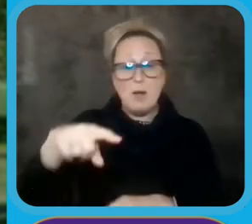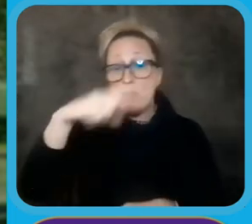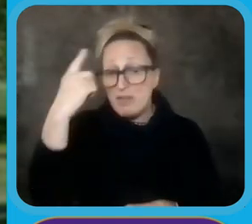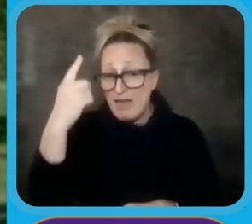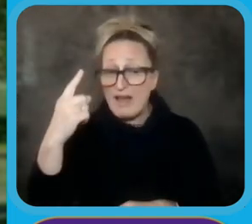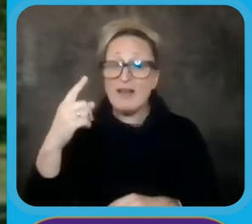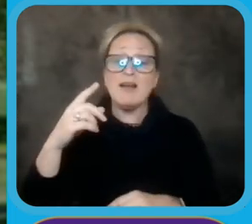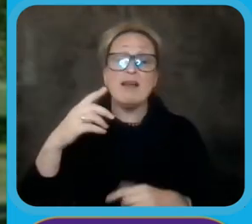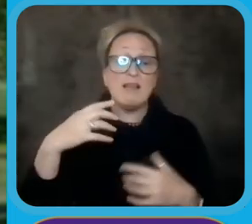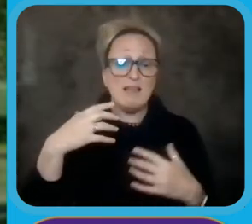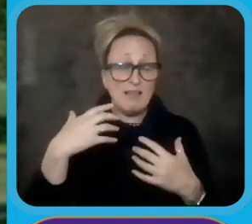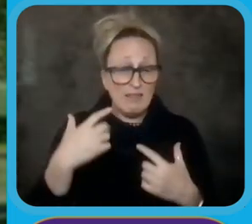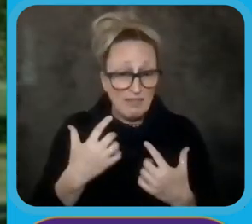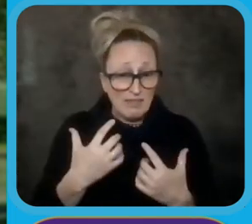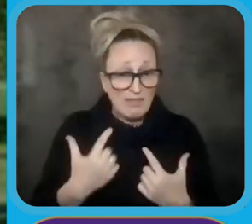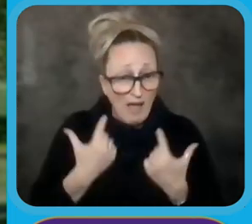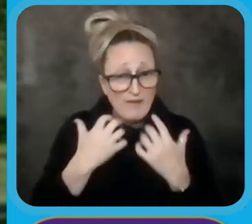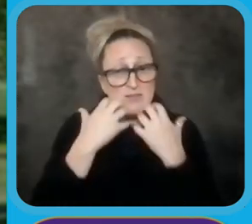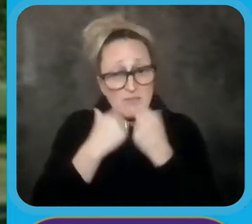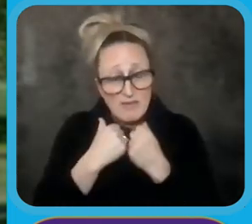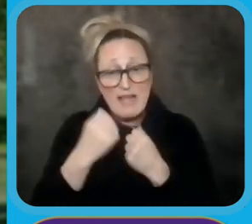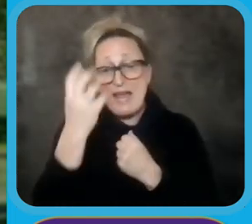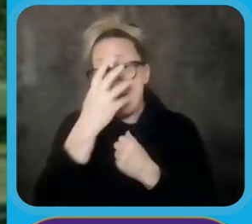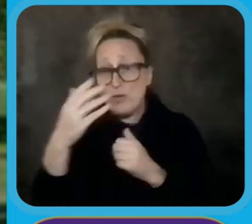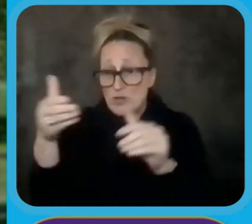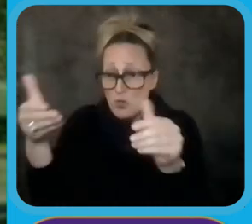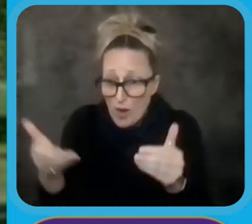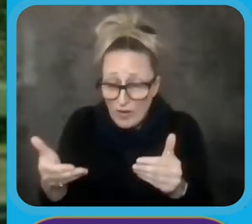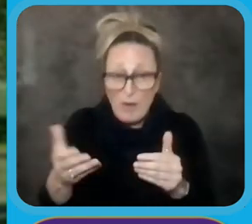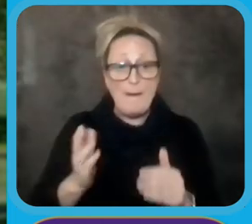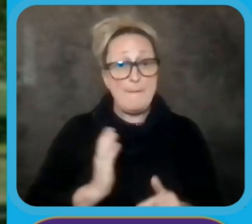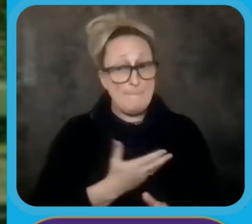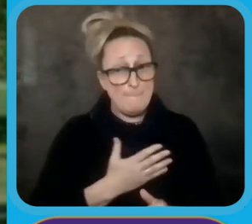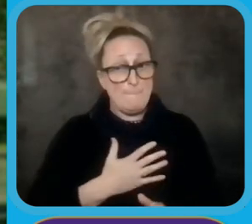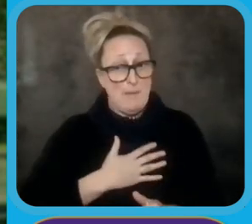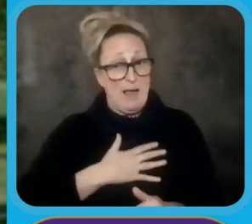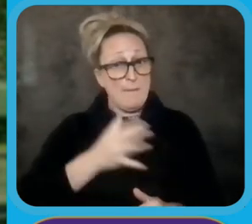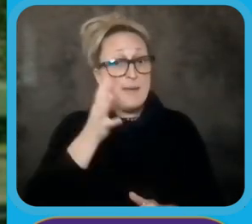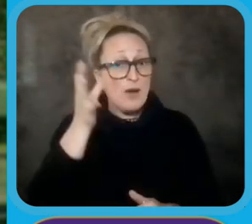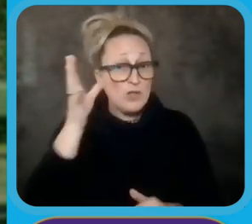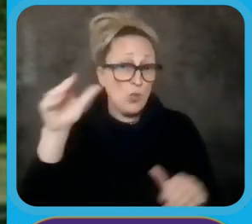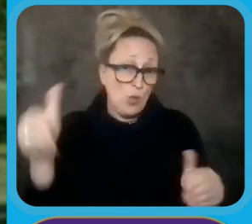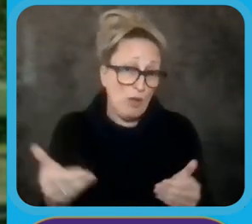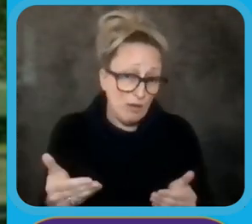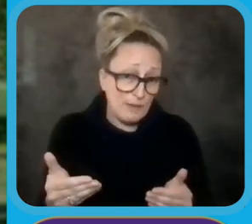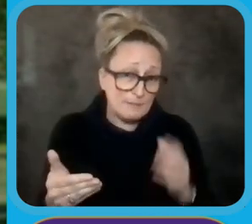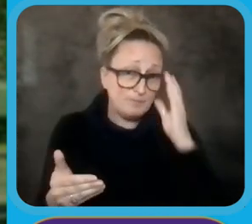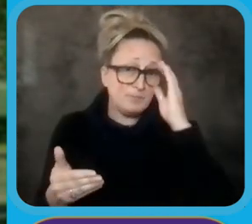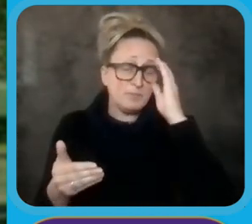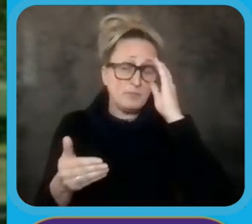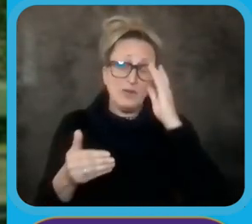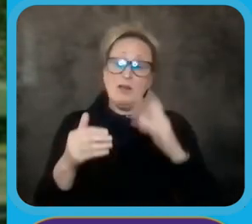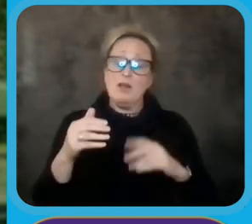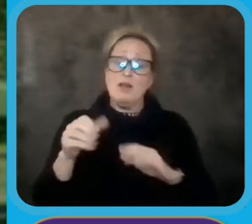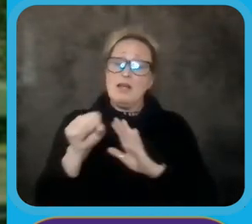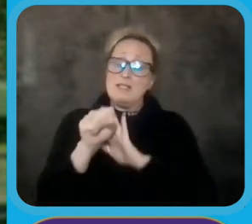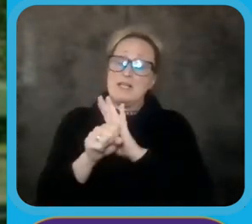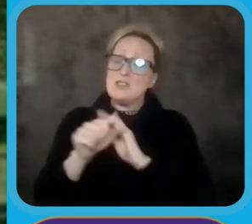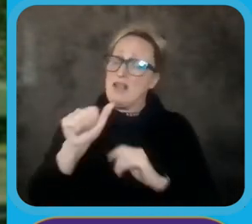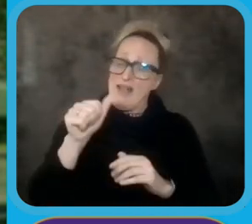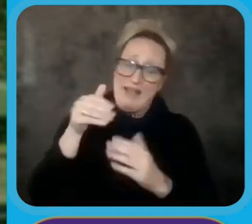matter, where immigrants are welcome, where my parents are welcome. A state that stands against AAPI